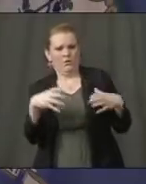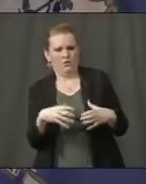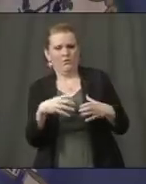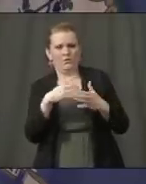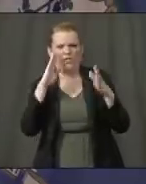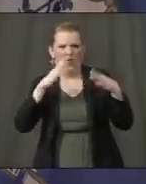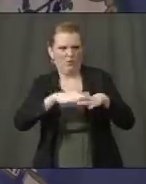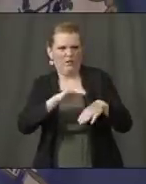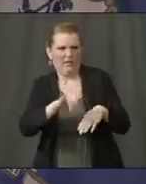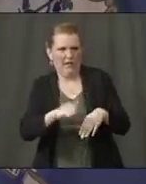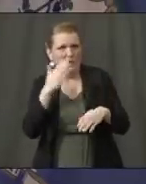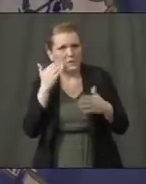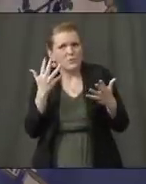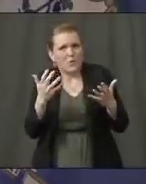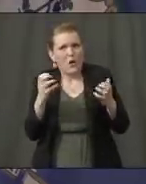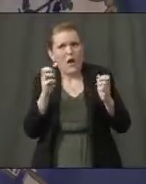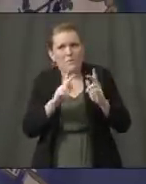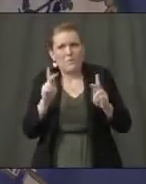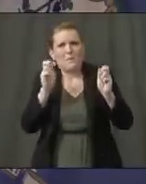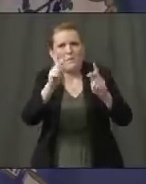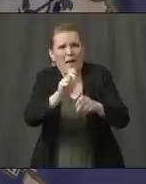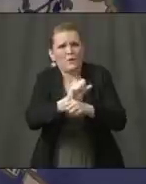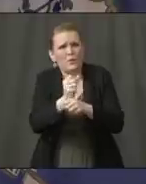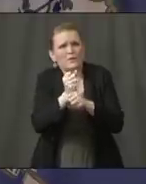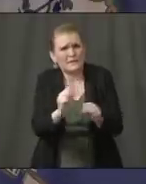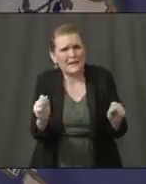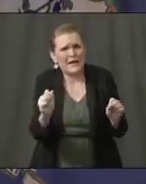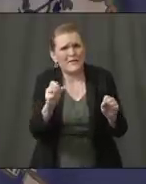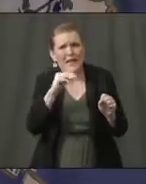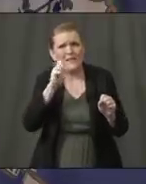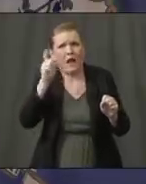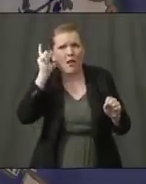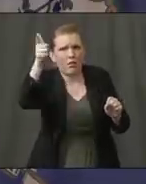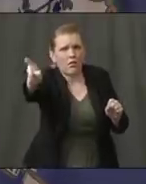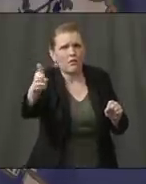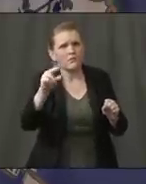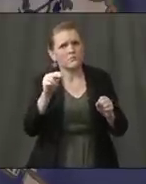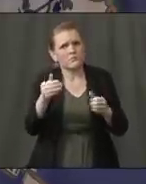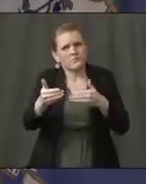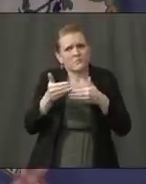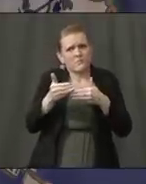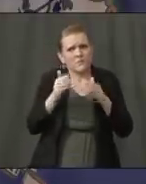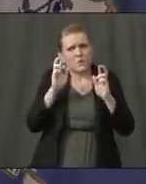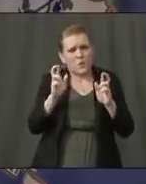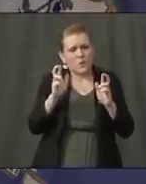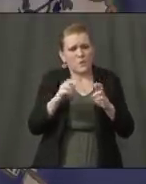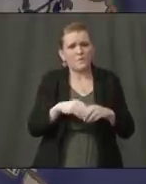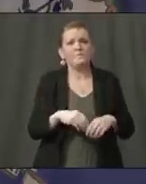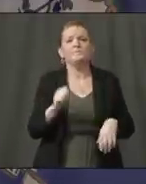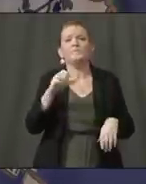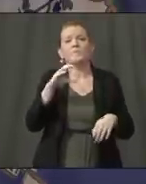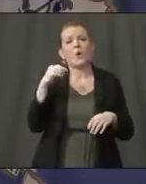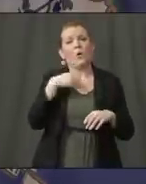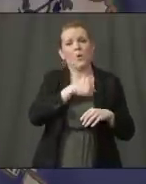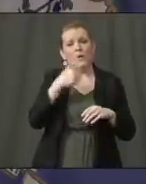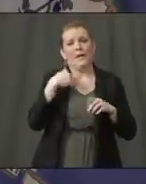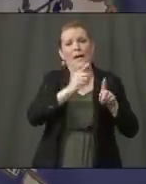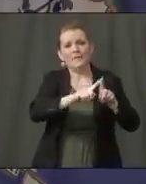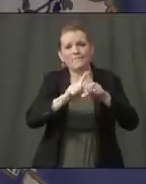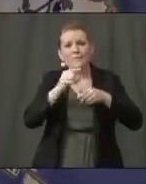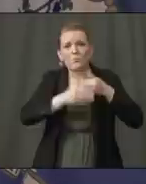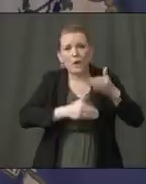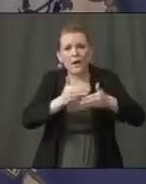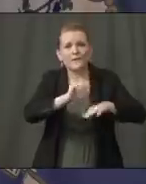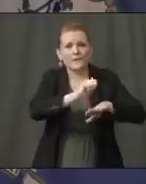those are all the protocols, that's all the data that we're going to be sharing on a regional basis with my fellow